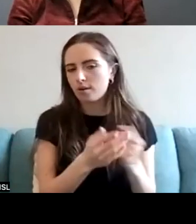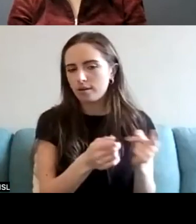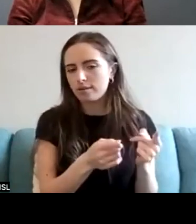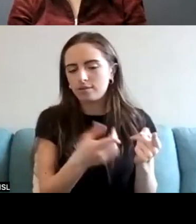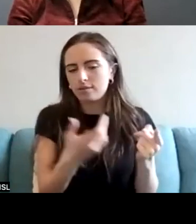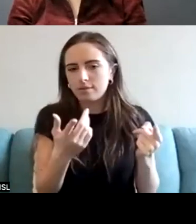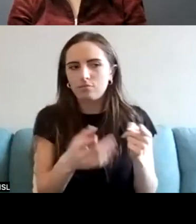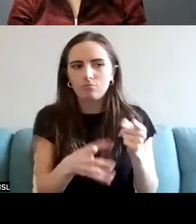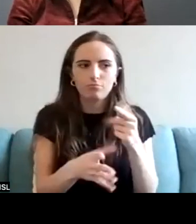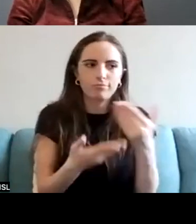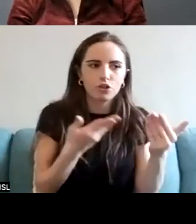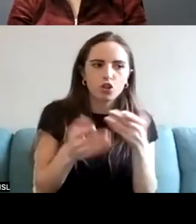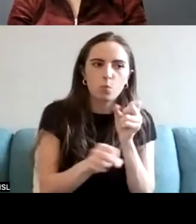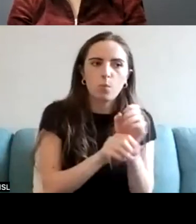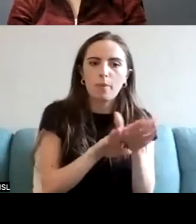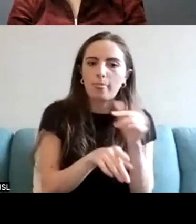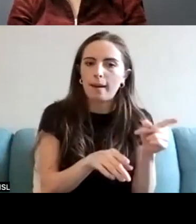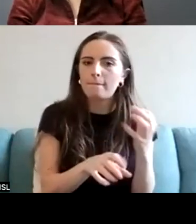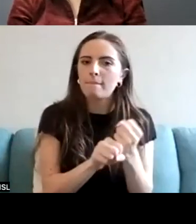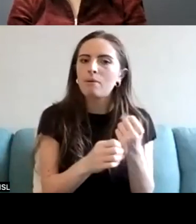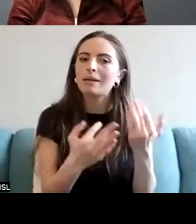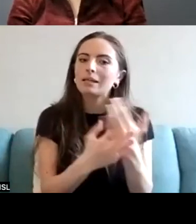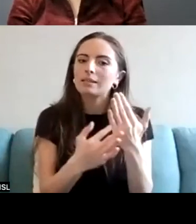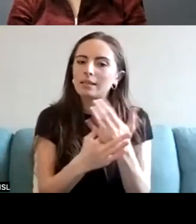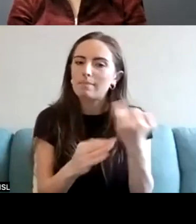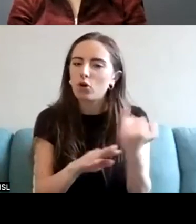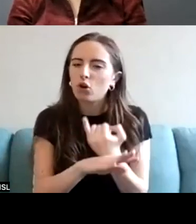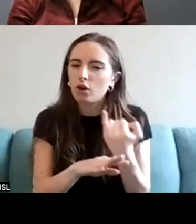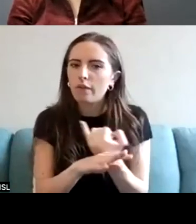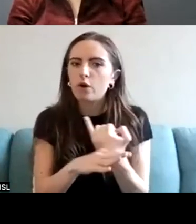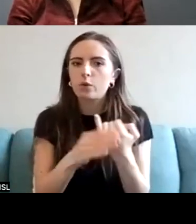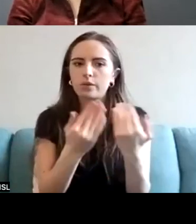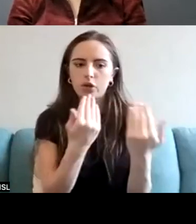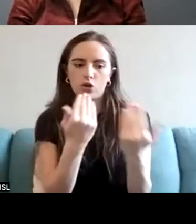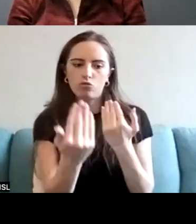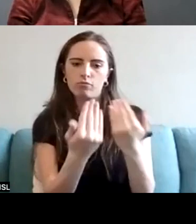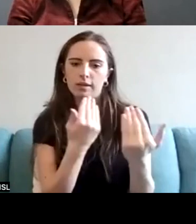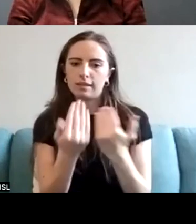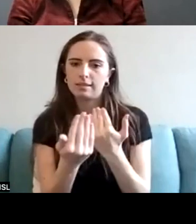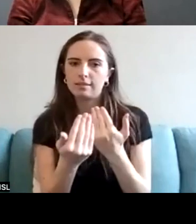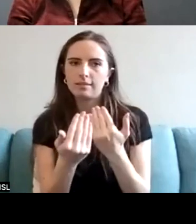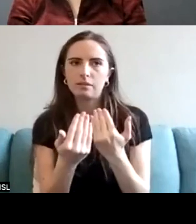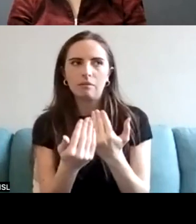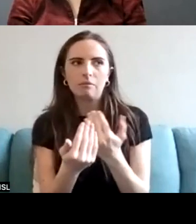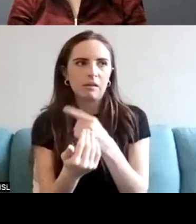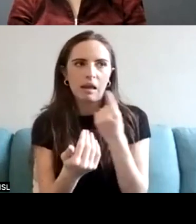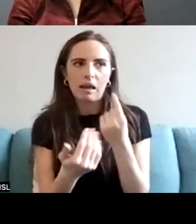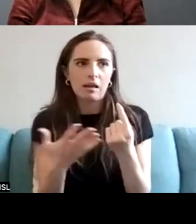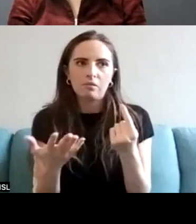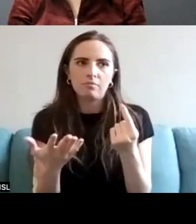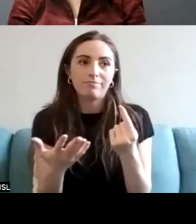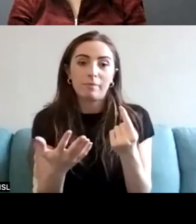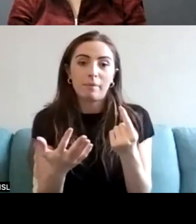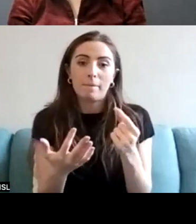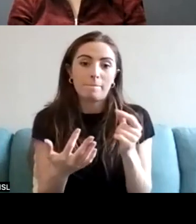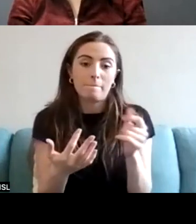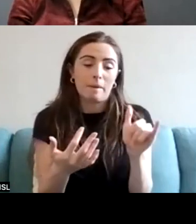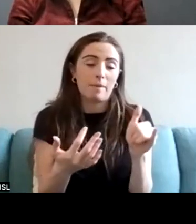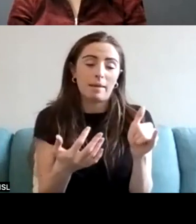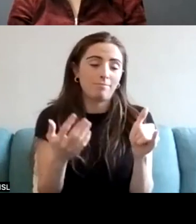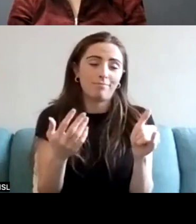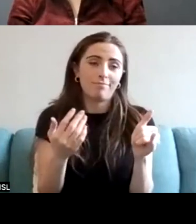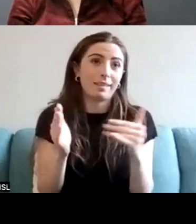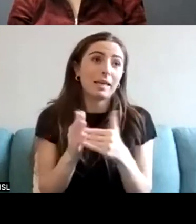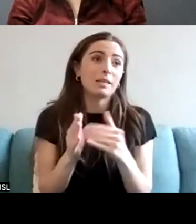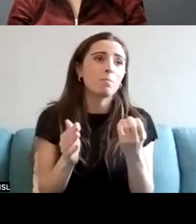external outside company that you're working with, to say, look, this might look really fancy